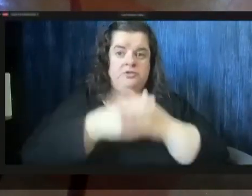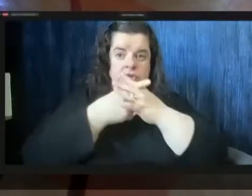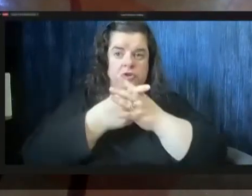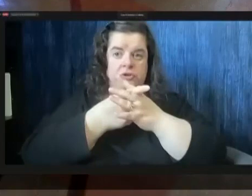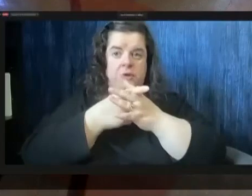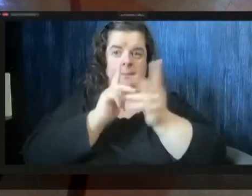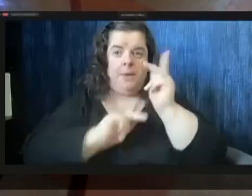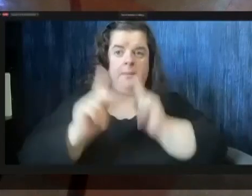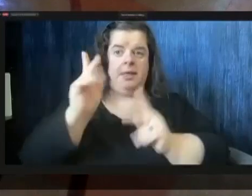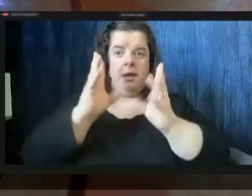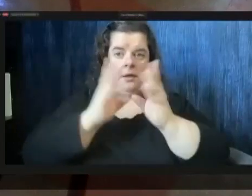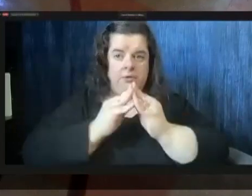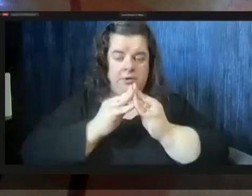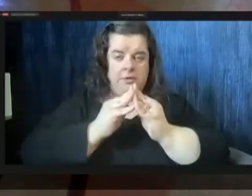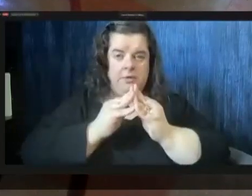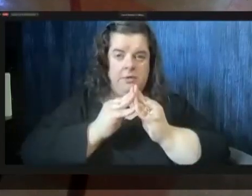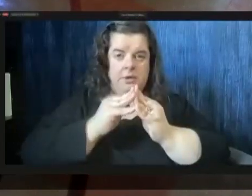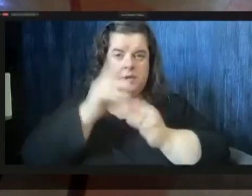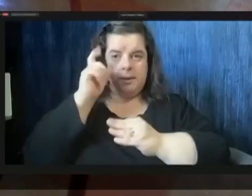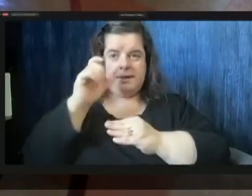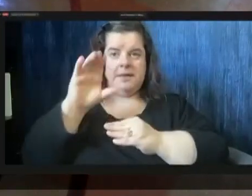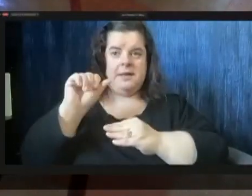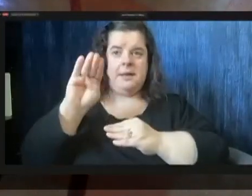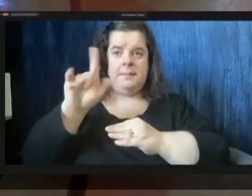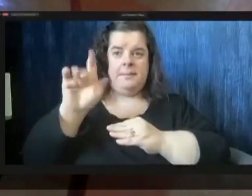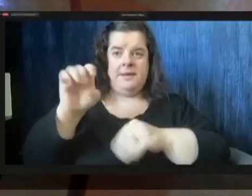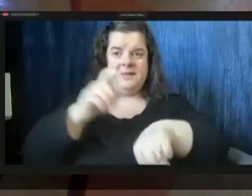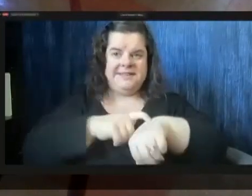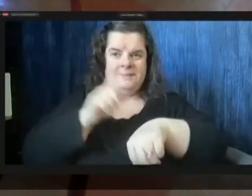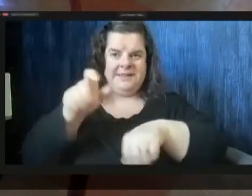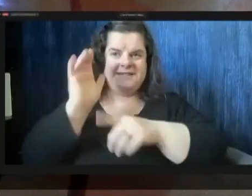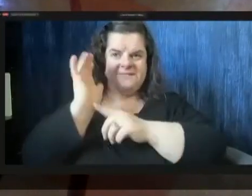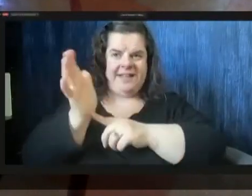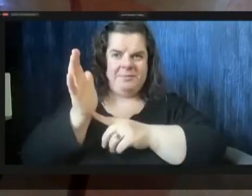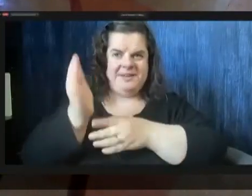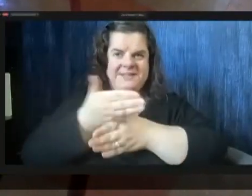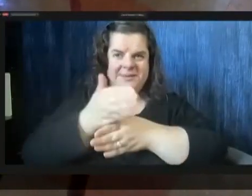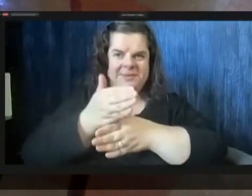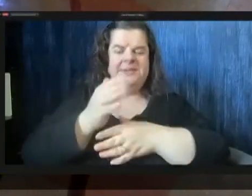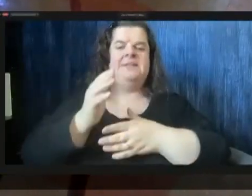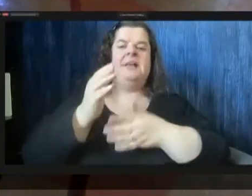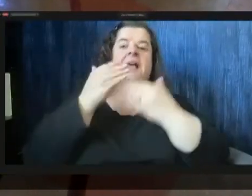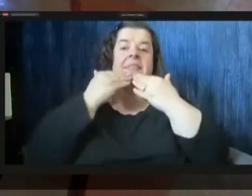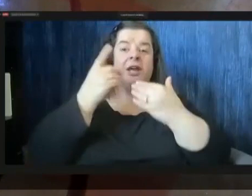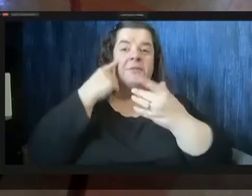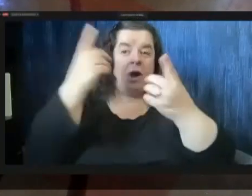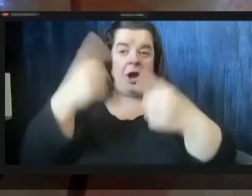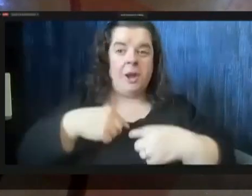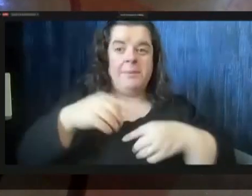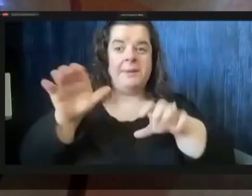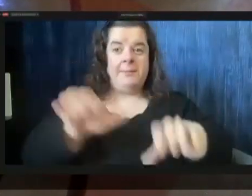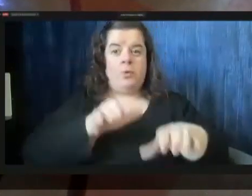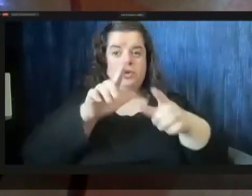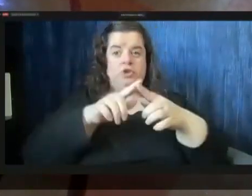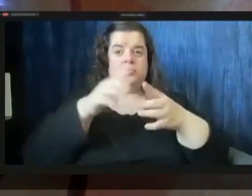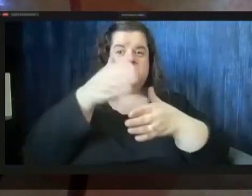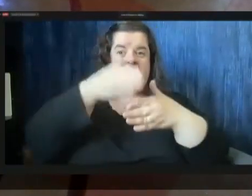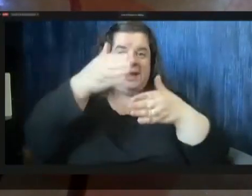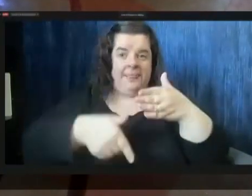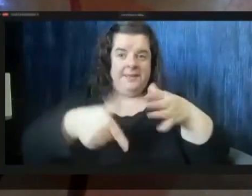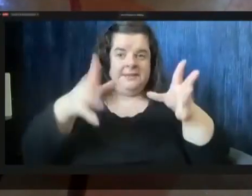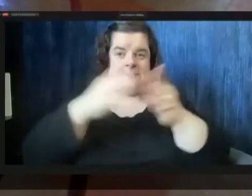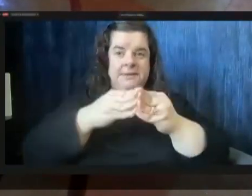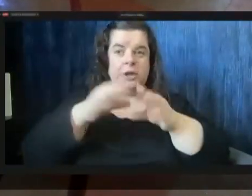public hearing because the Cable Bureau needs 5 minutes in between. So I want to thank you all for being here. Can I have a motion to recess the meeting?